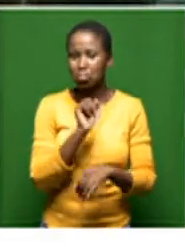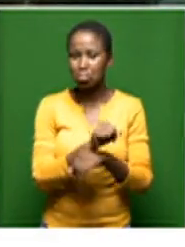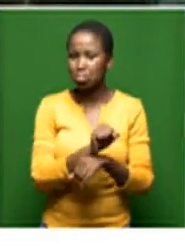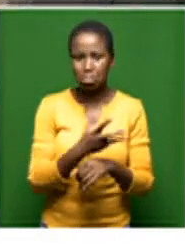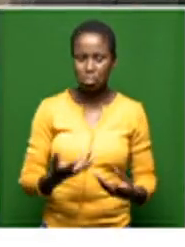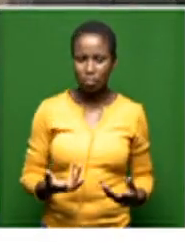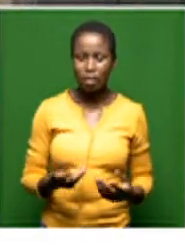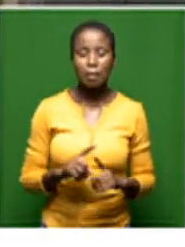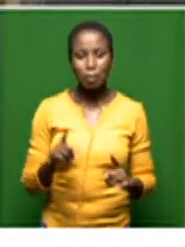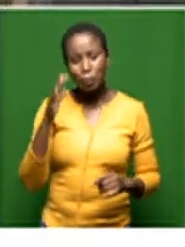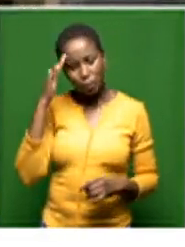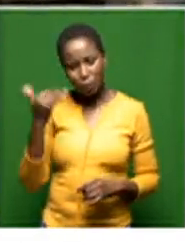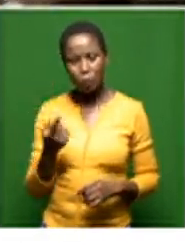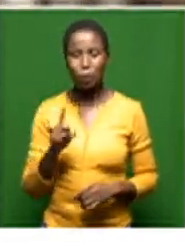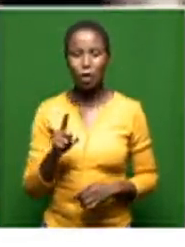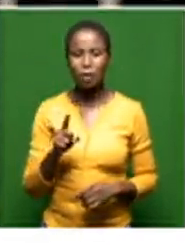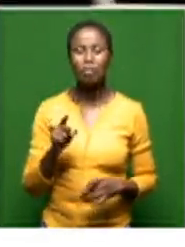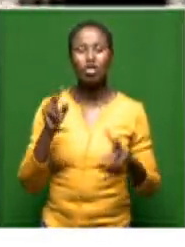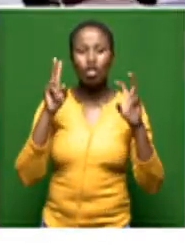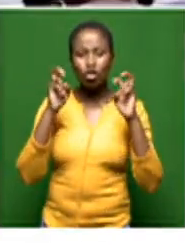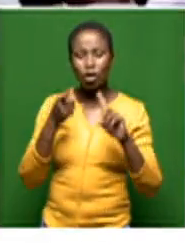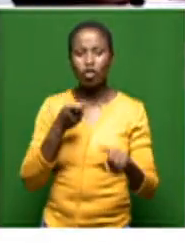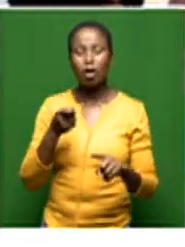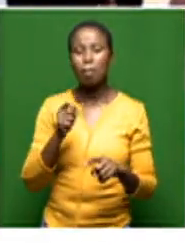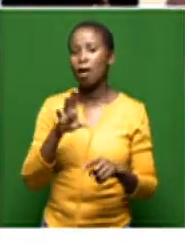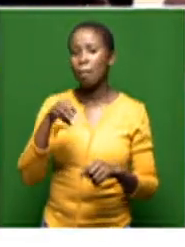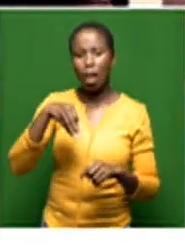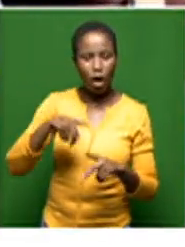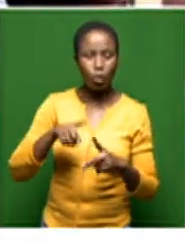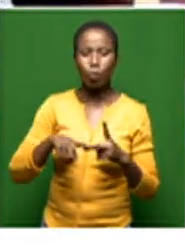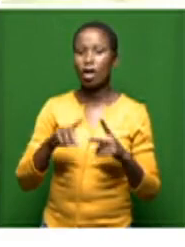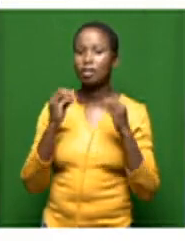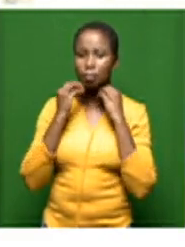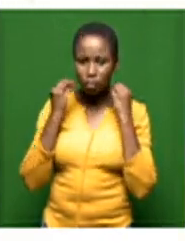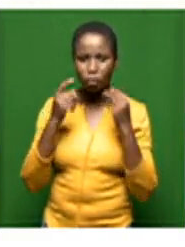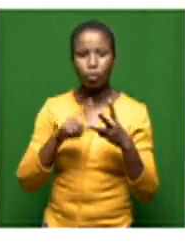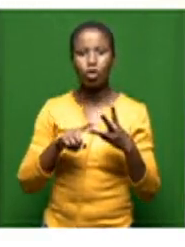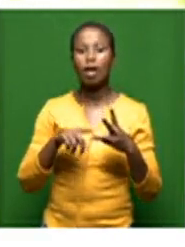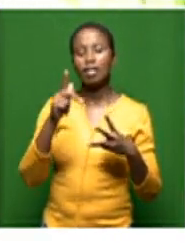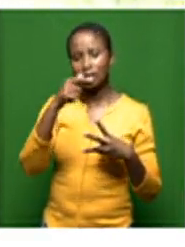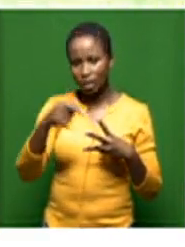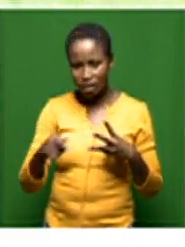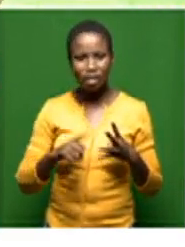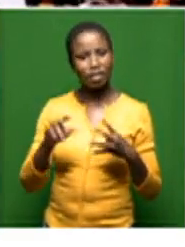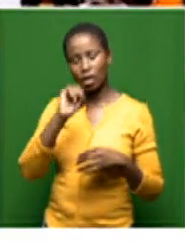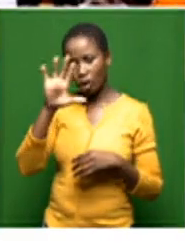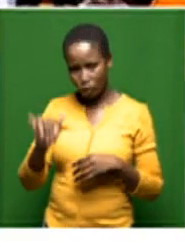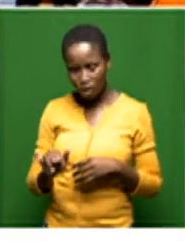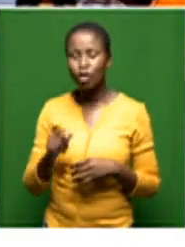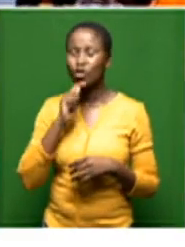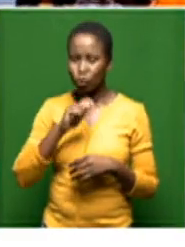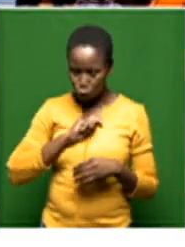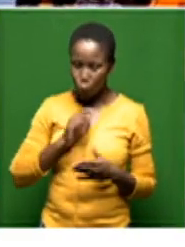their proximity with Malawi, Zimbabwe, Tanzania, and South Africa, it was expected